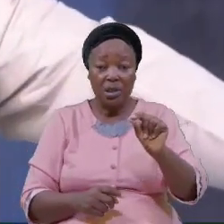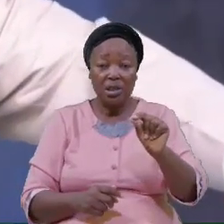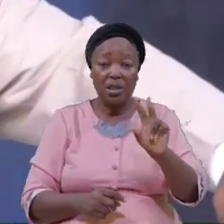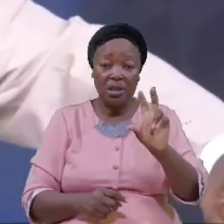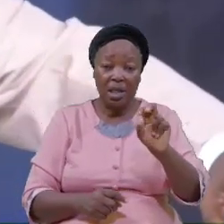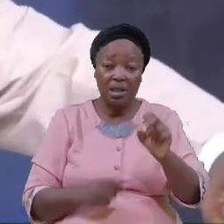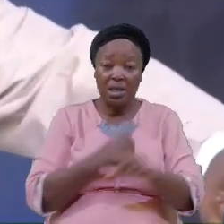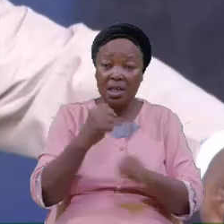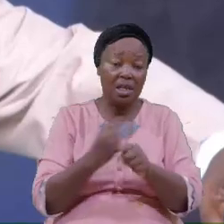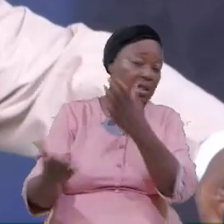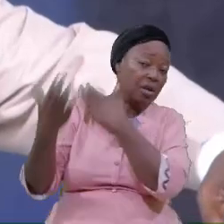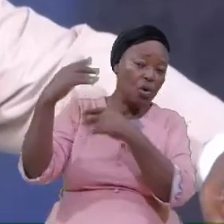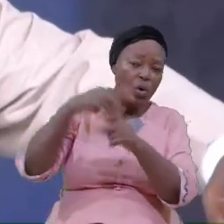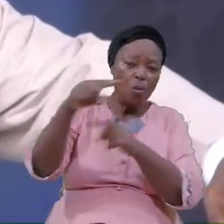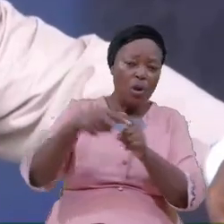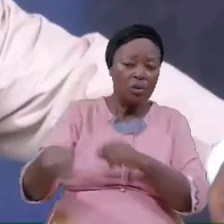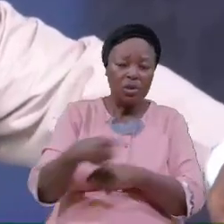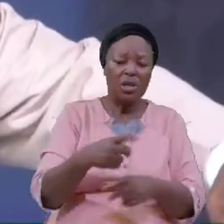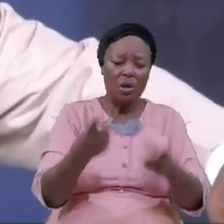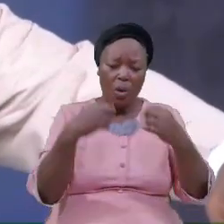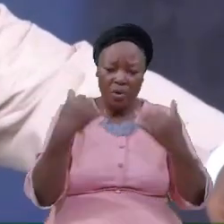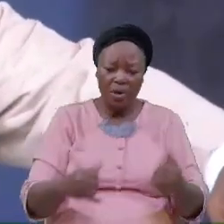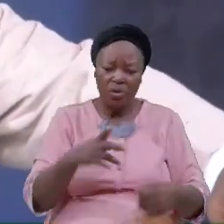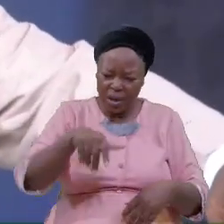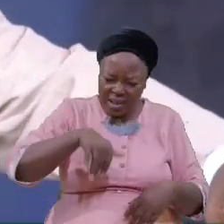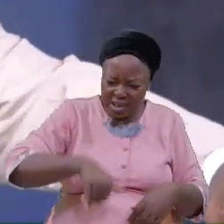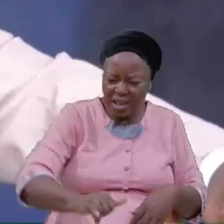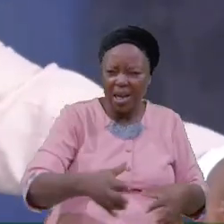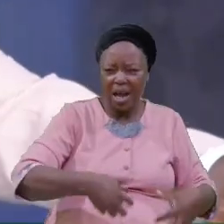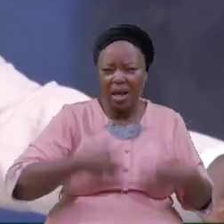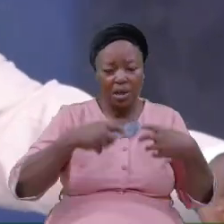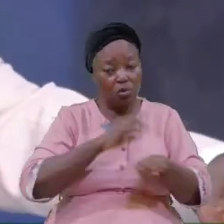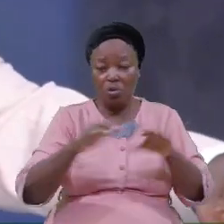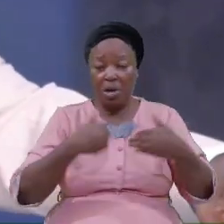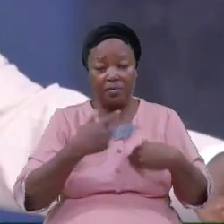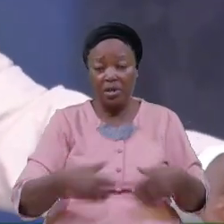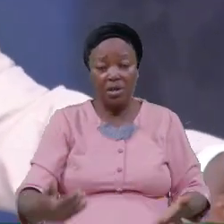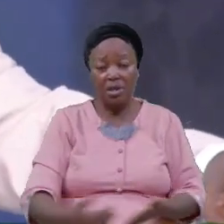things occur now, you're still angry. You don't have the new heart.